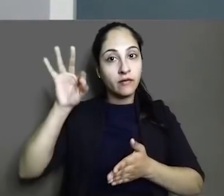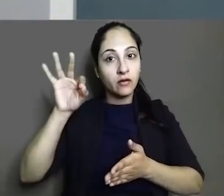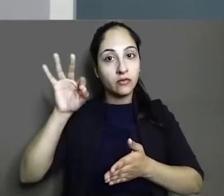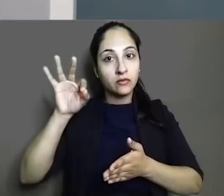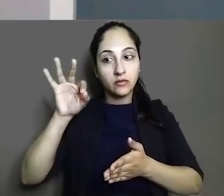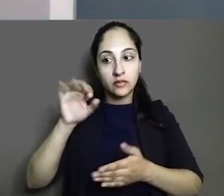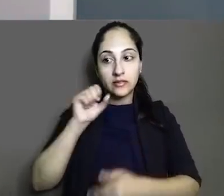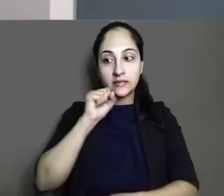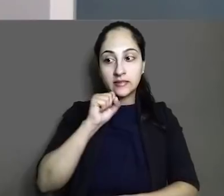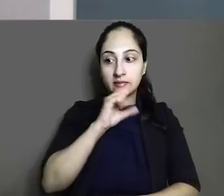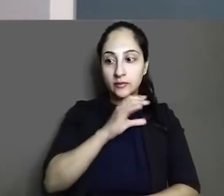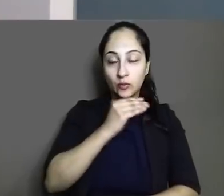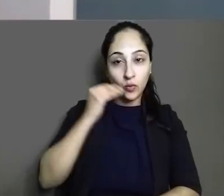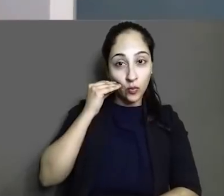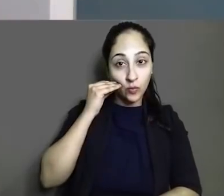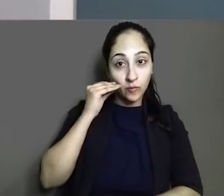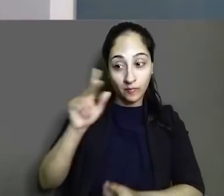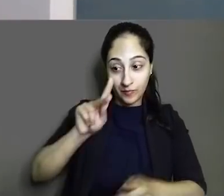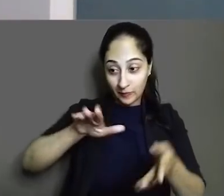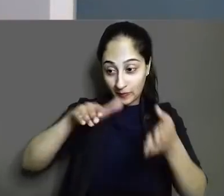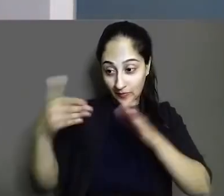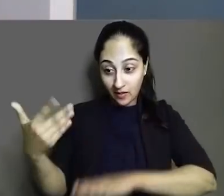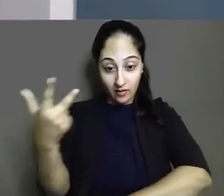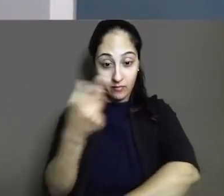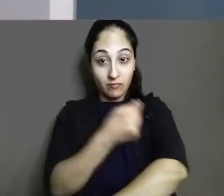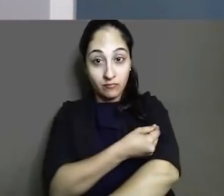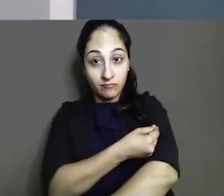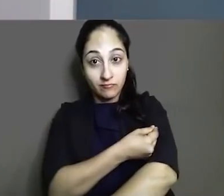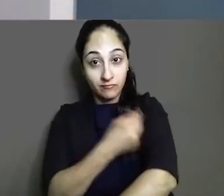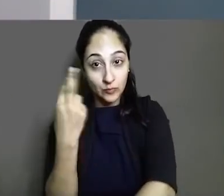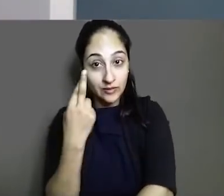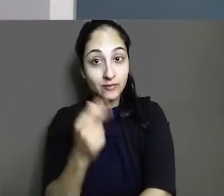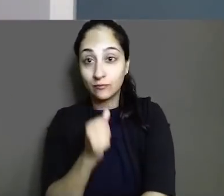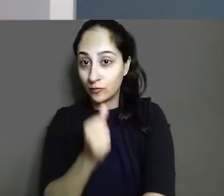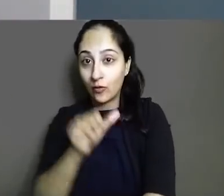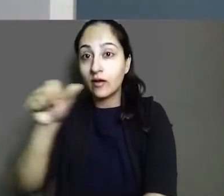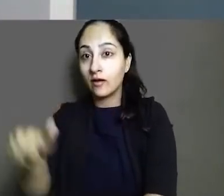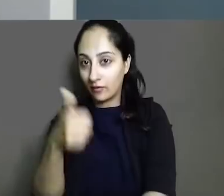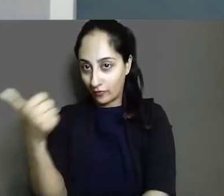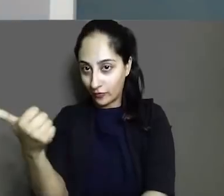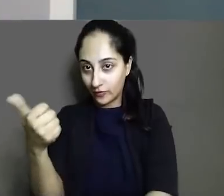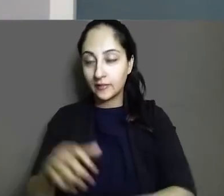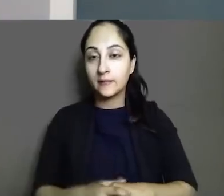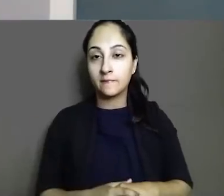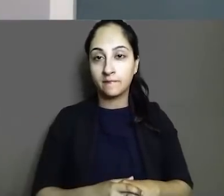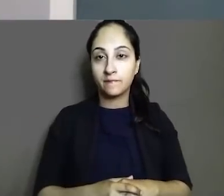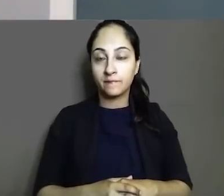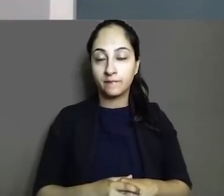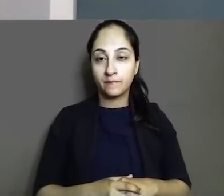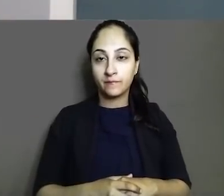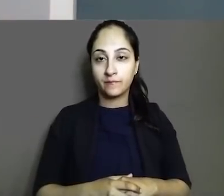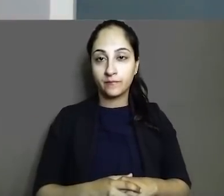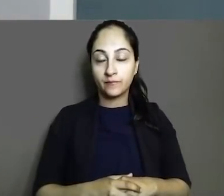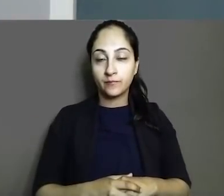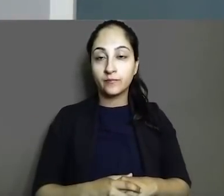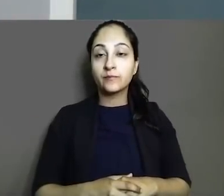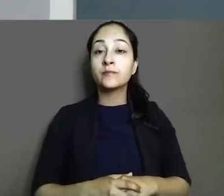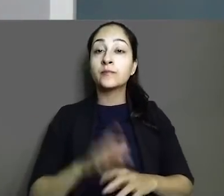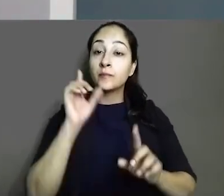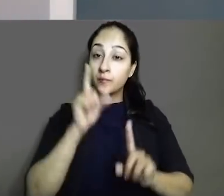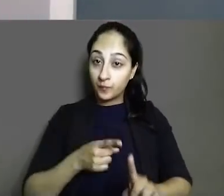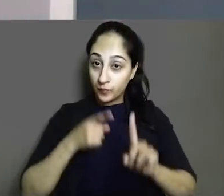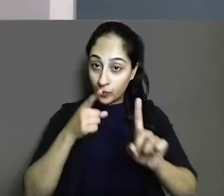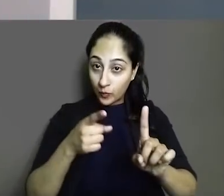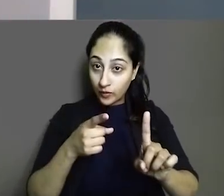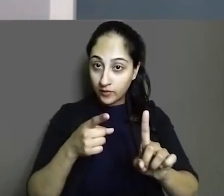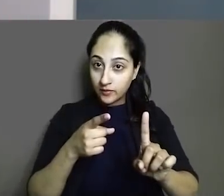side effects, drink water for fever. It's important to stay hydrated and take Tylenol or Advil if you need